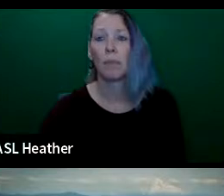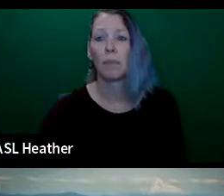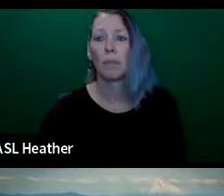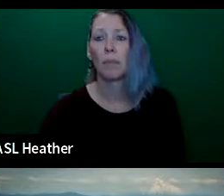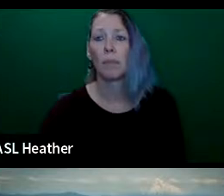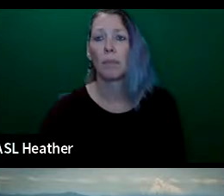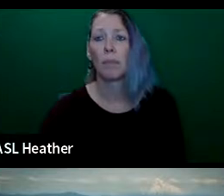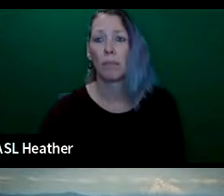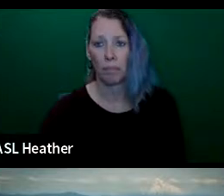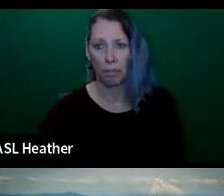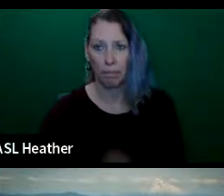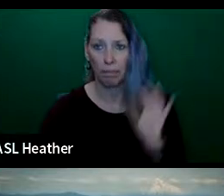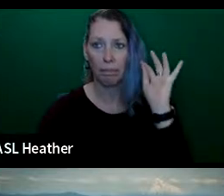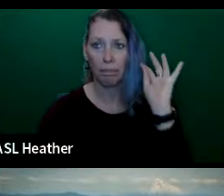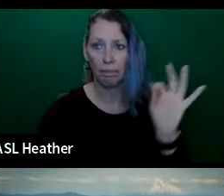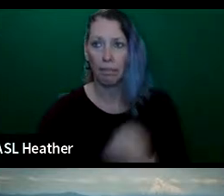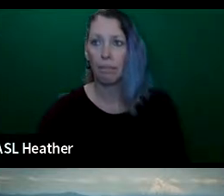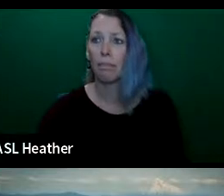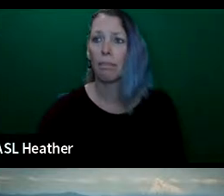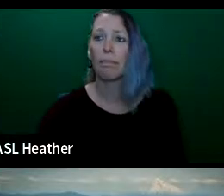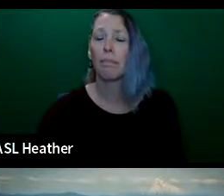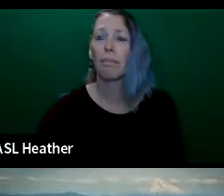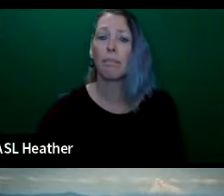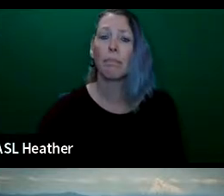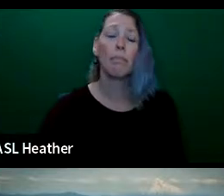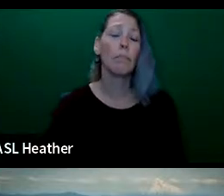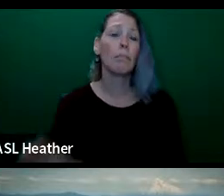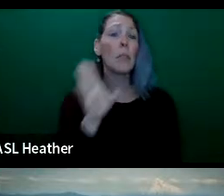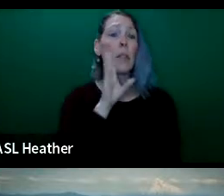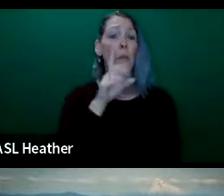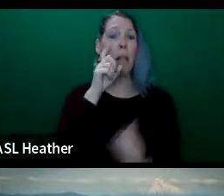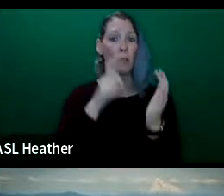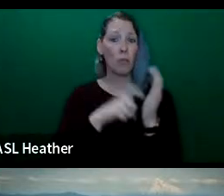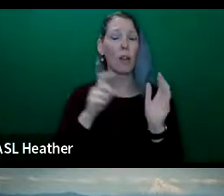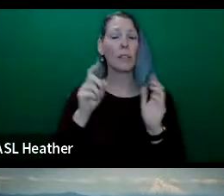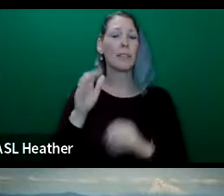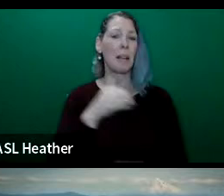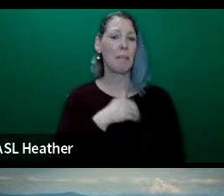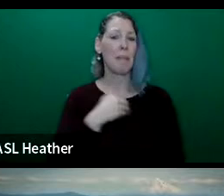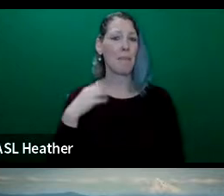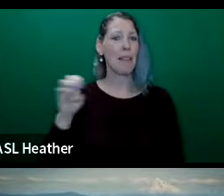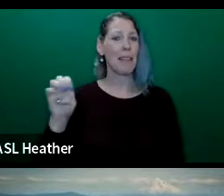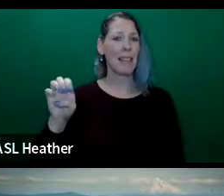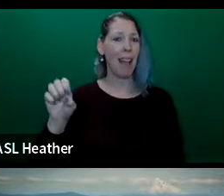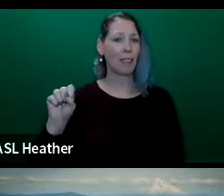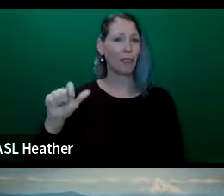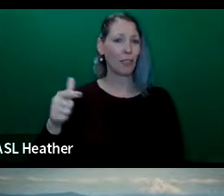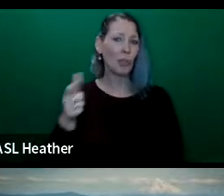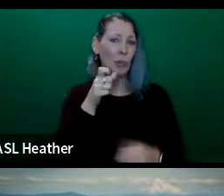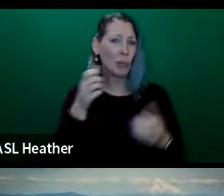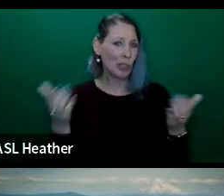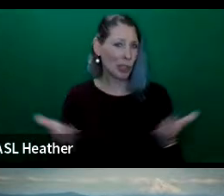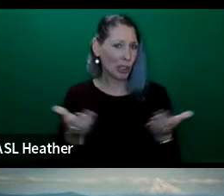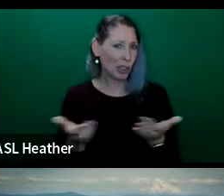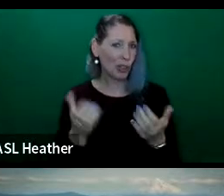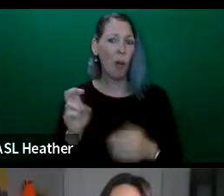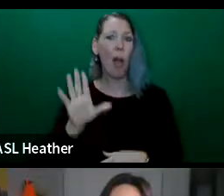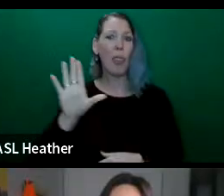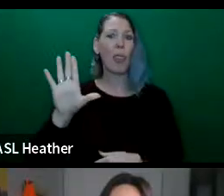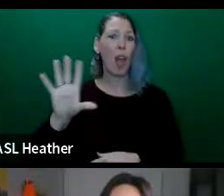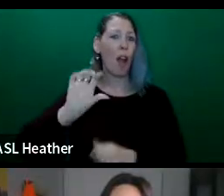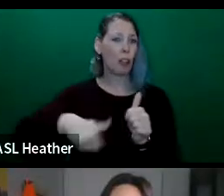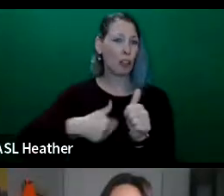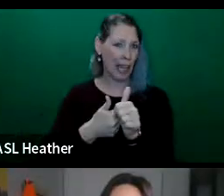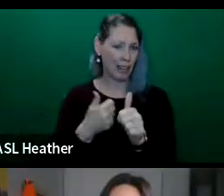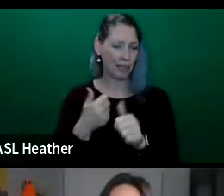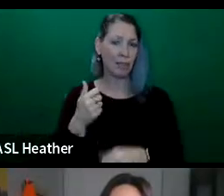All right, great. But I will acknowledge the members of the ESG who are in attendance or their alternates. And so in the case of